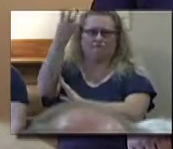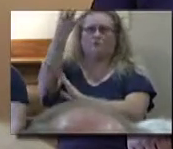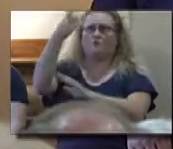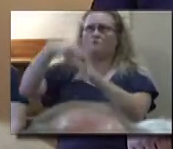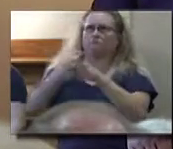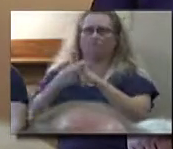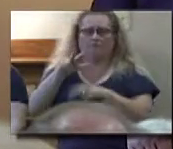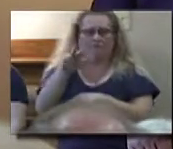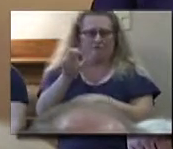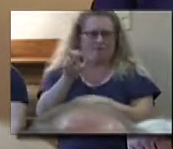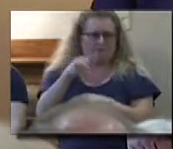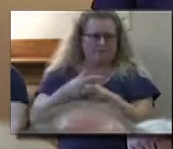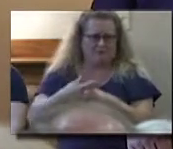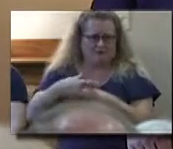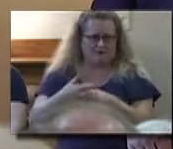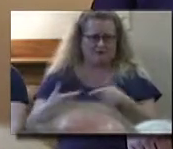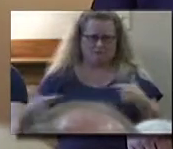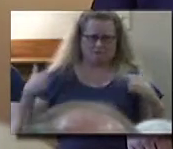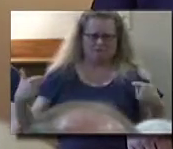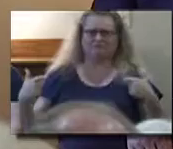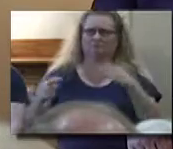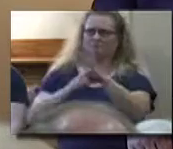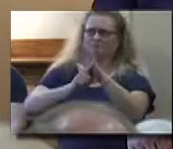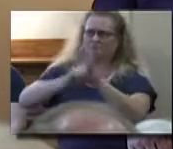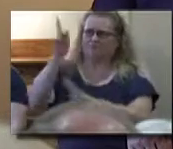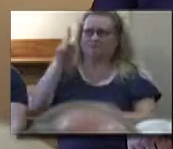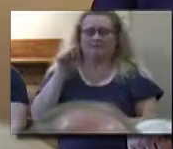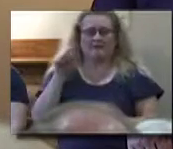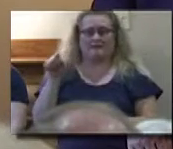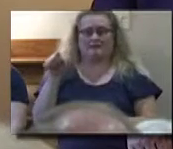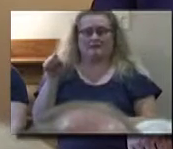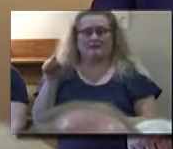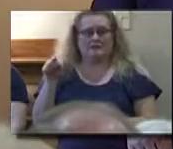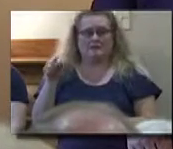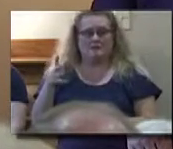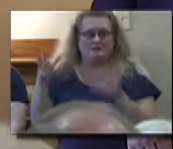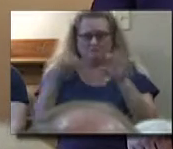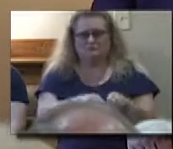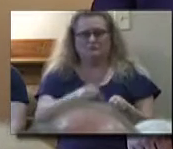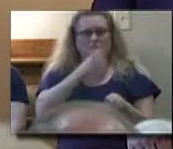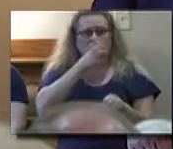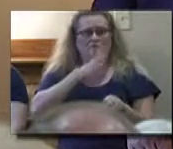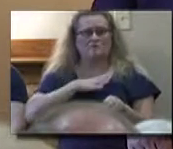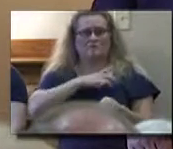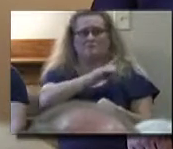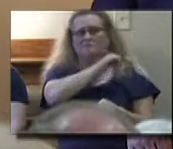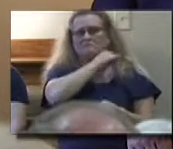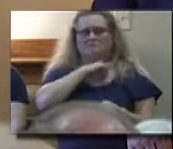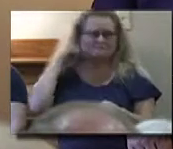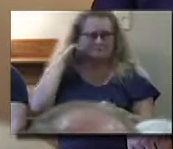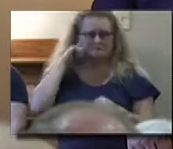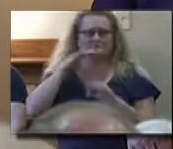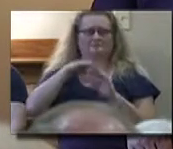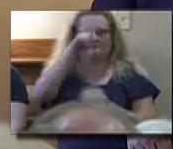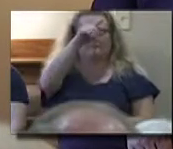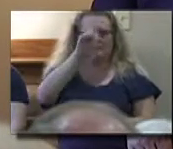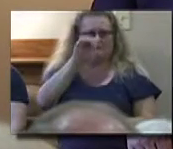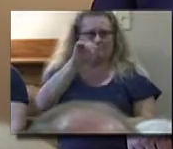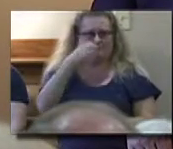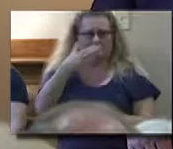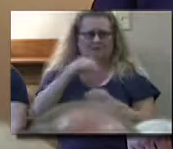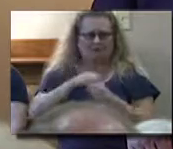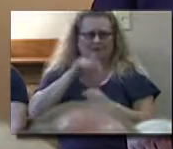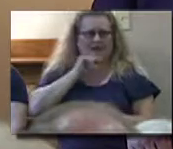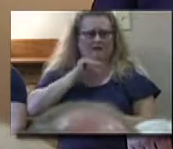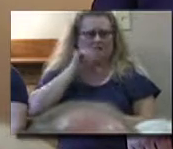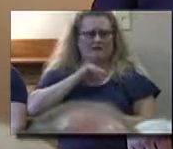pounds. He had slit a woman's throat on West Galveston Beach.